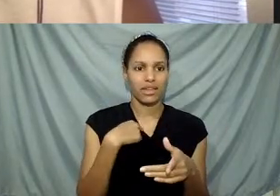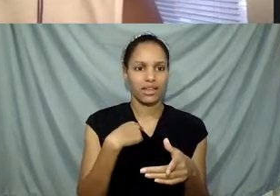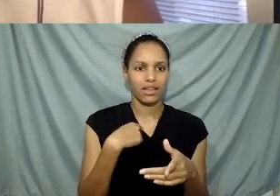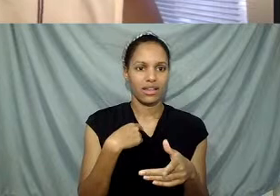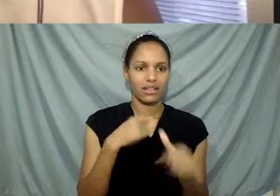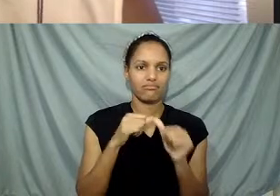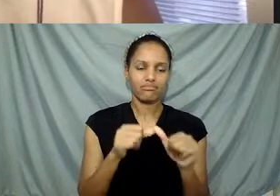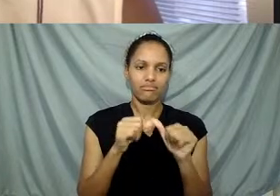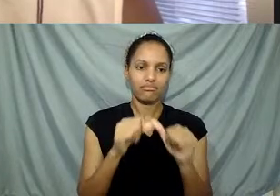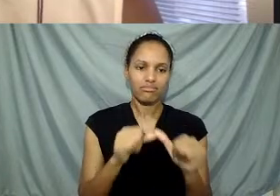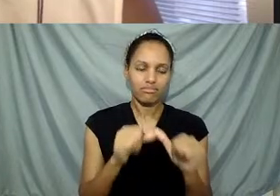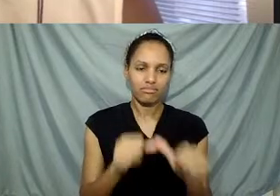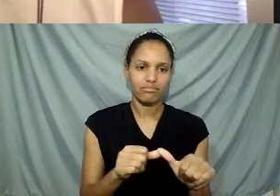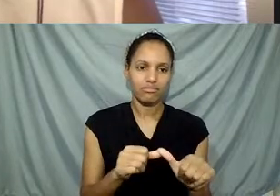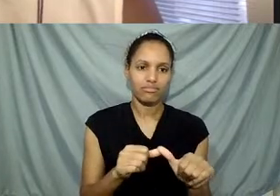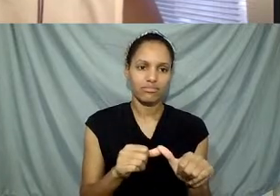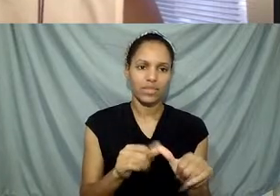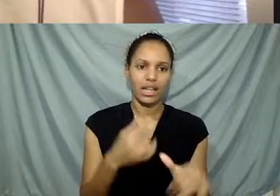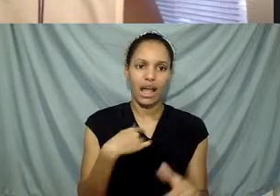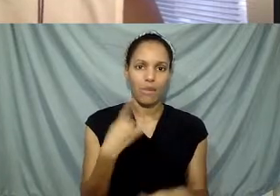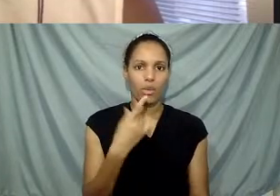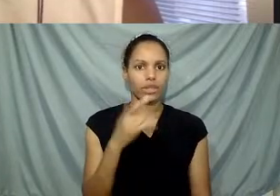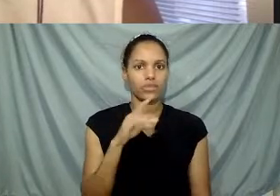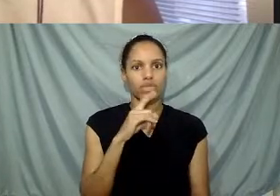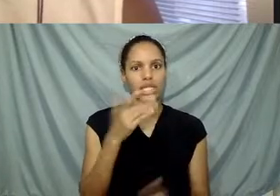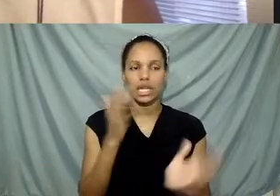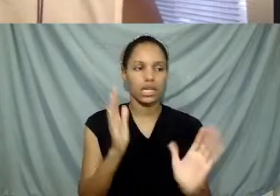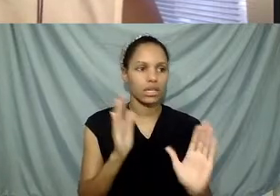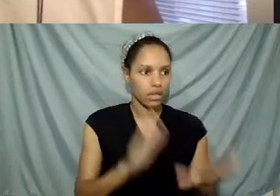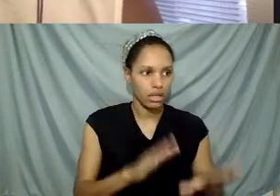And I am always indebted to her because,